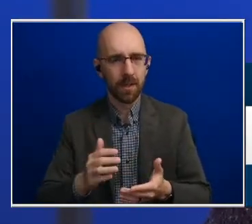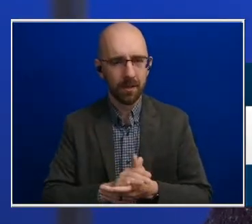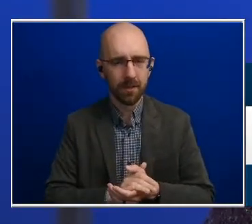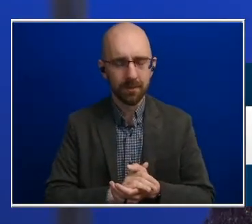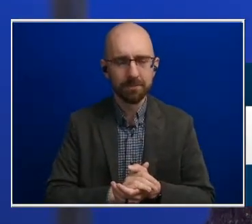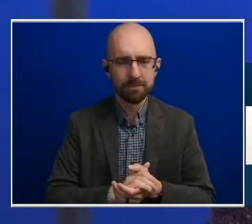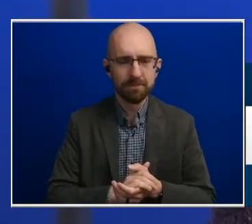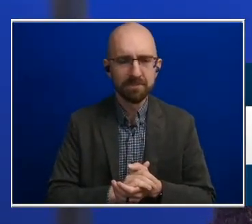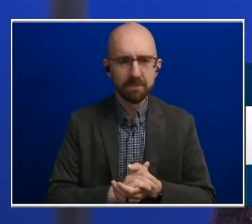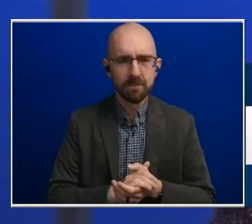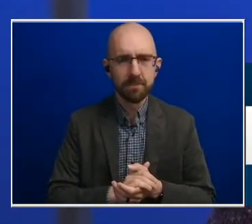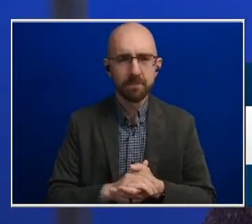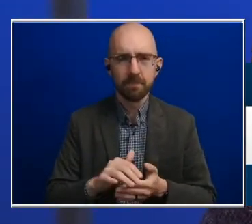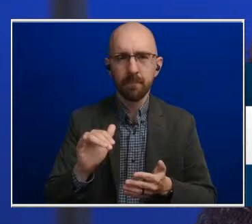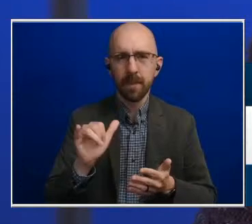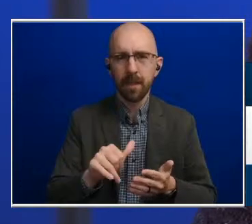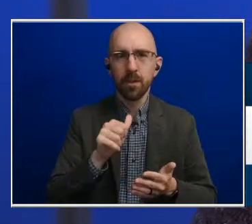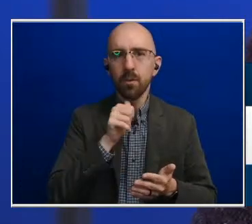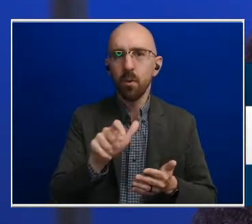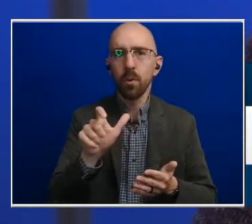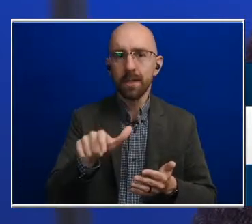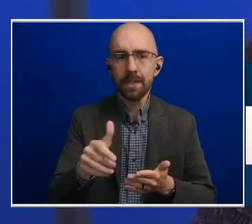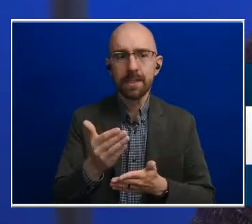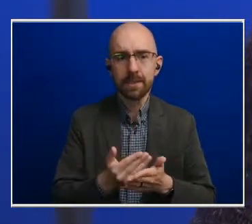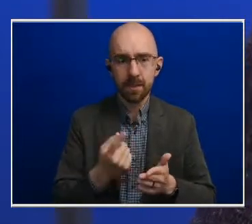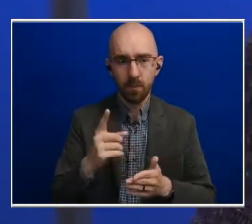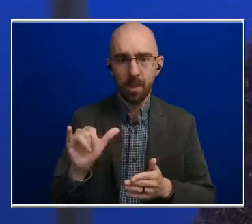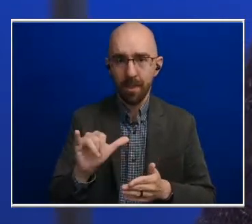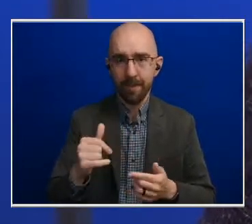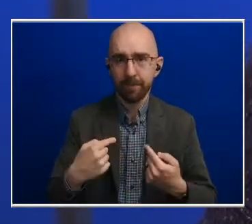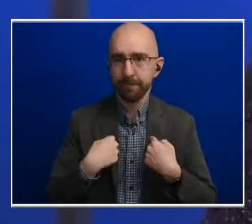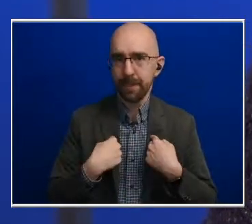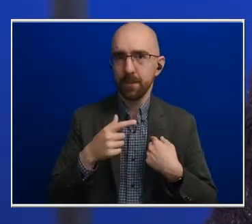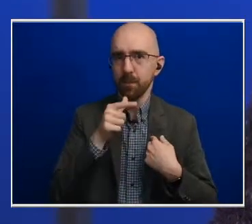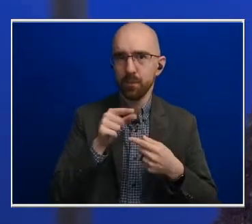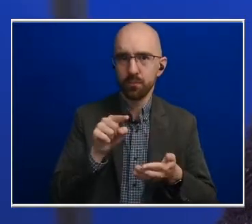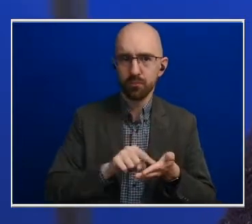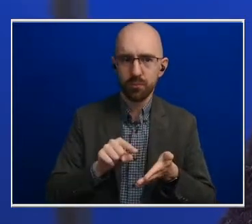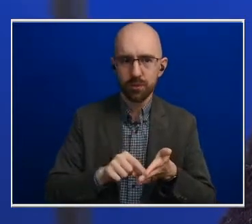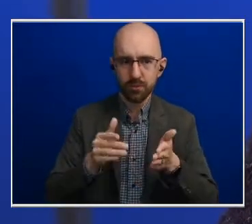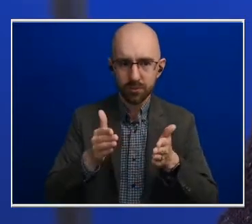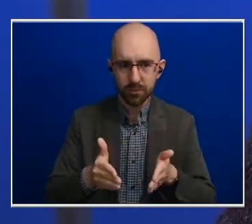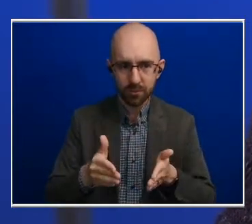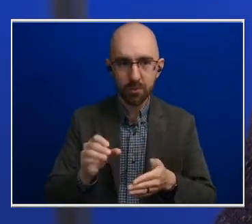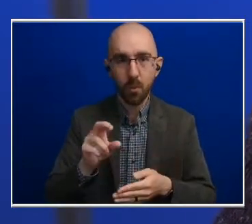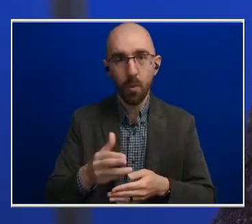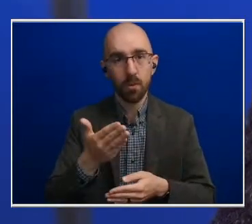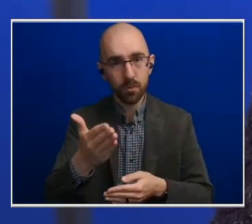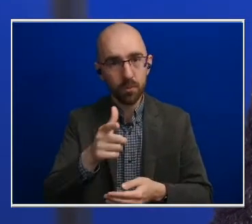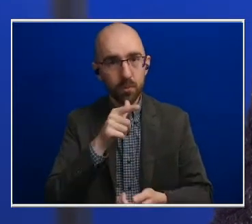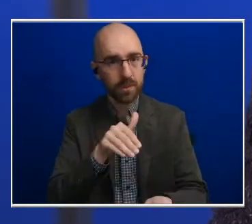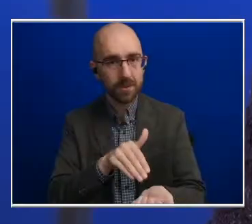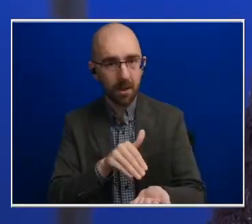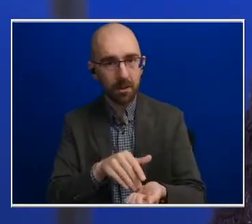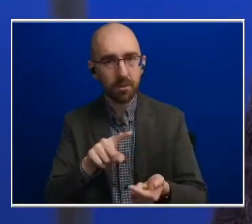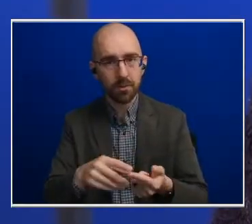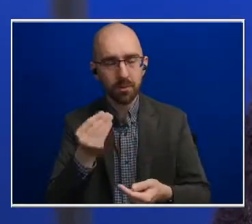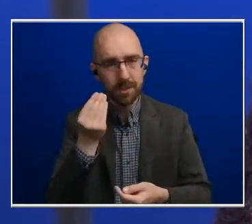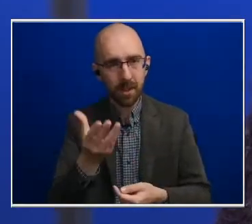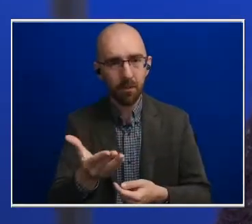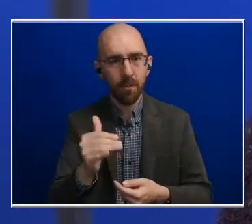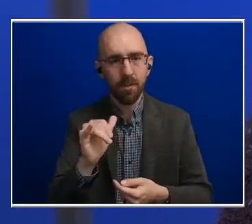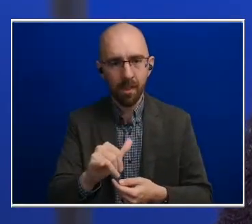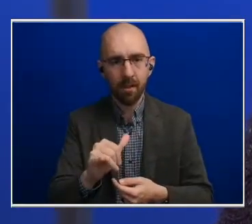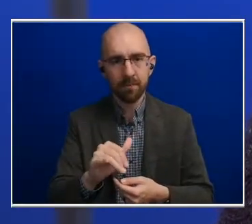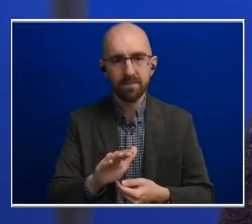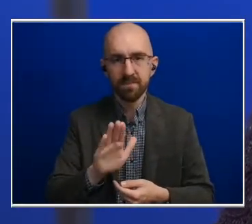That you don't need someone like me, who's a researcher, or like you, who's a physician, to tell you that your experience